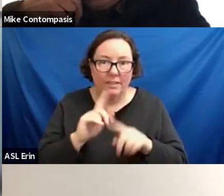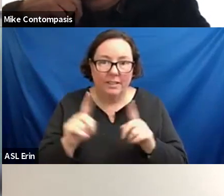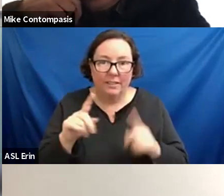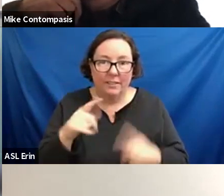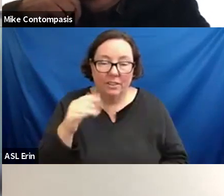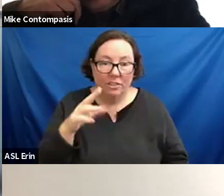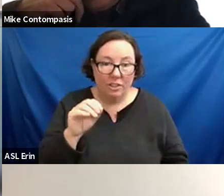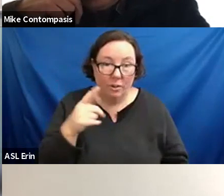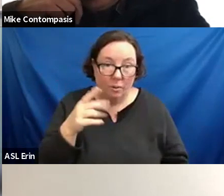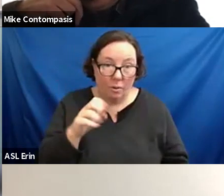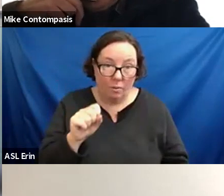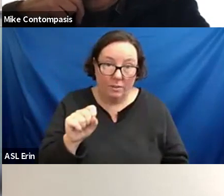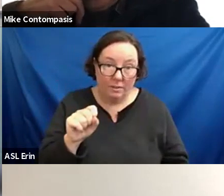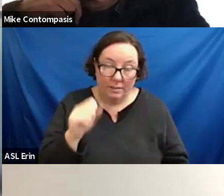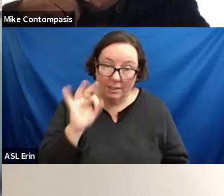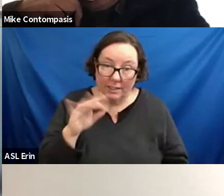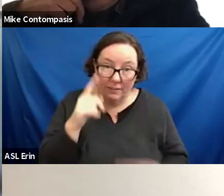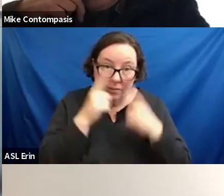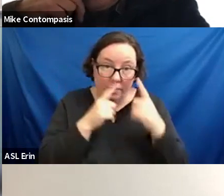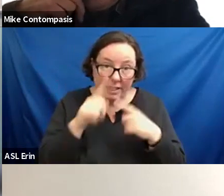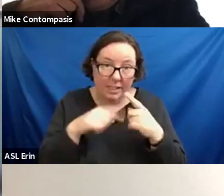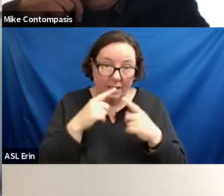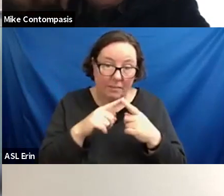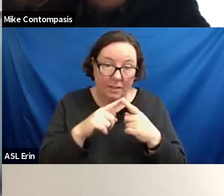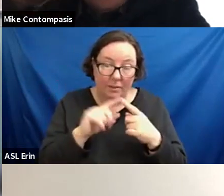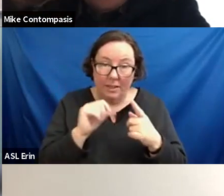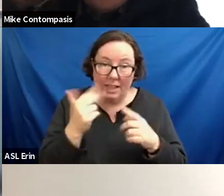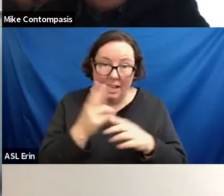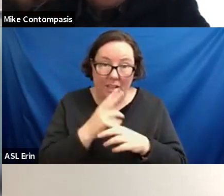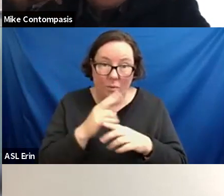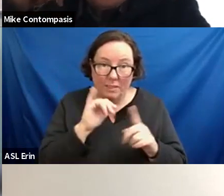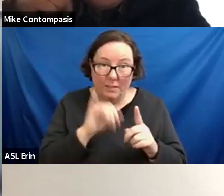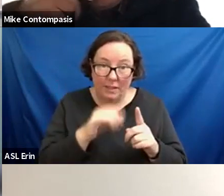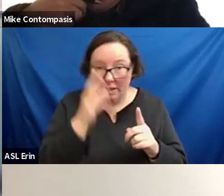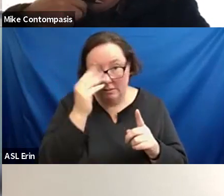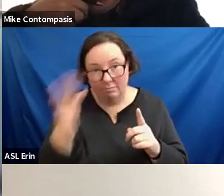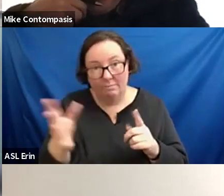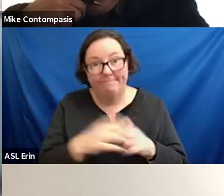if we're going to think about any sort of use of those, I would